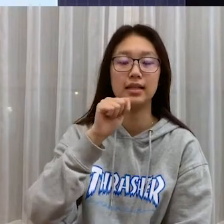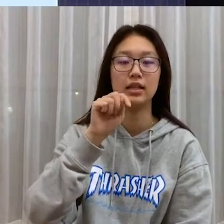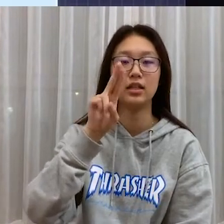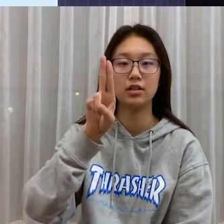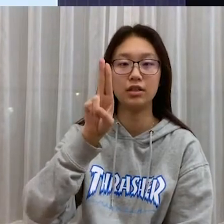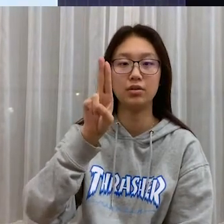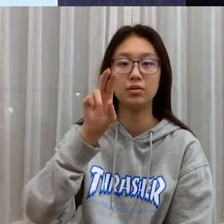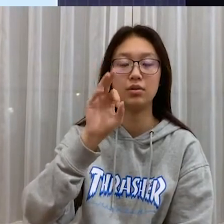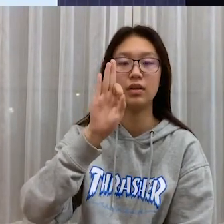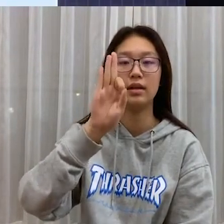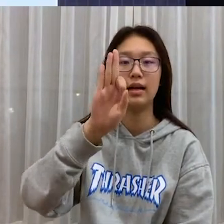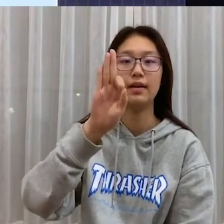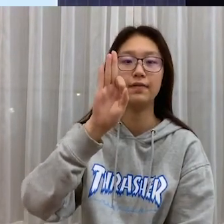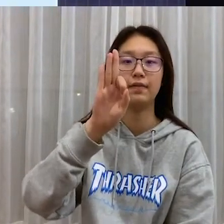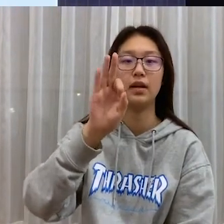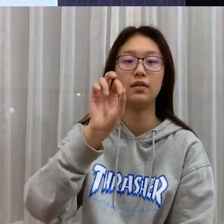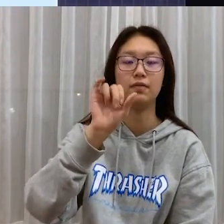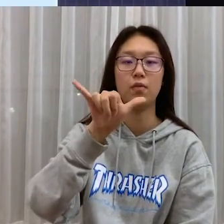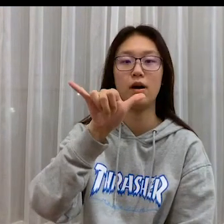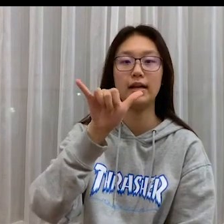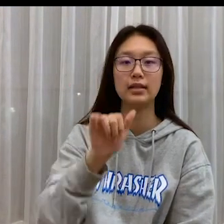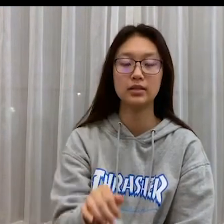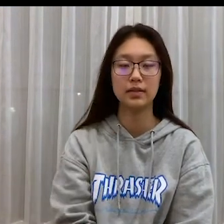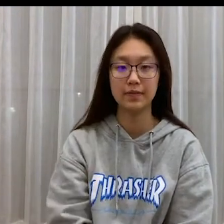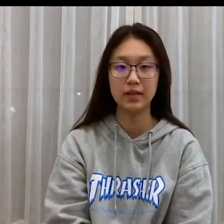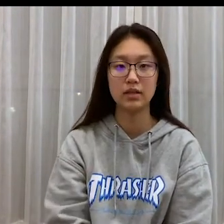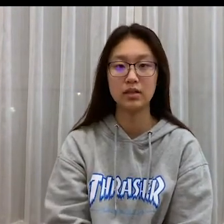It can mean to say nothing. For instance,